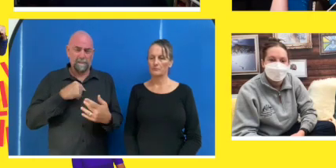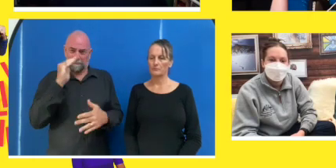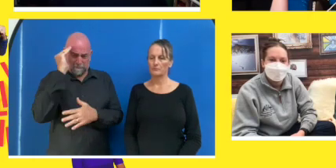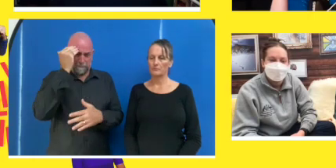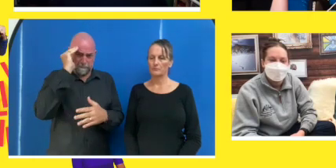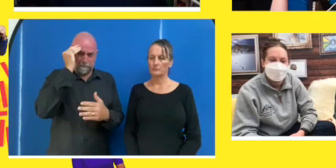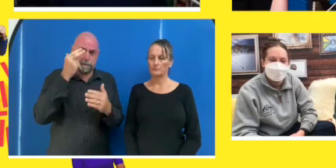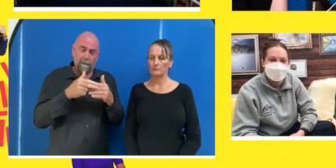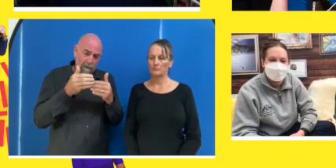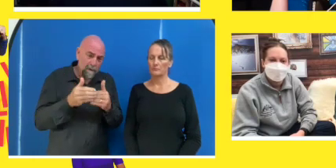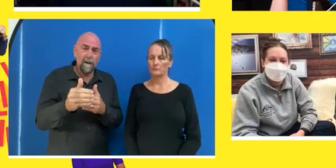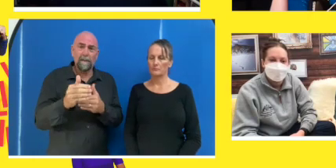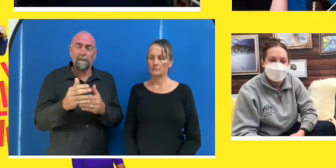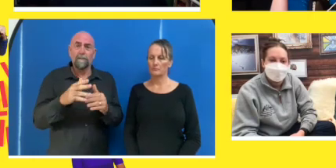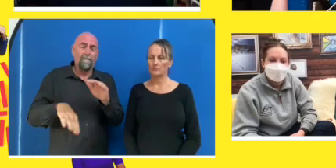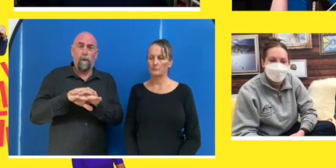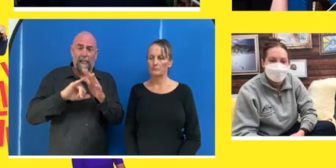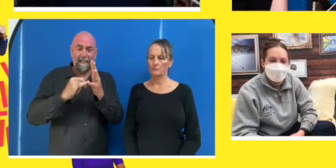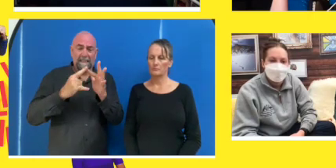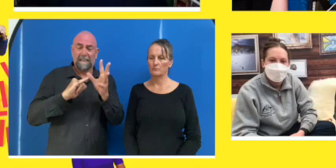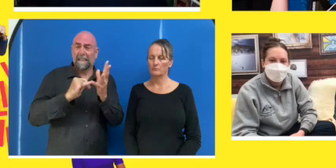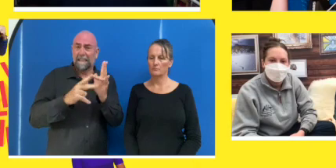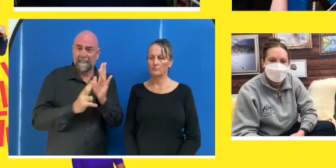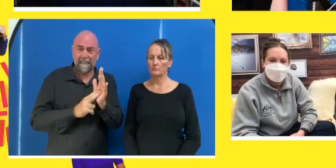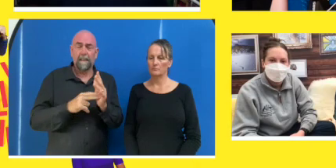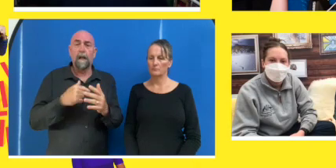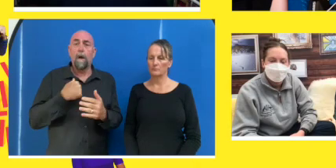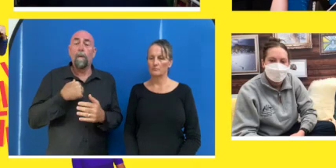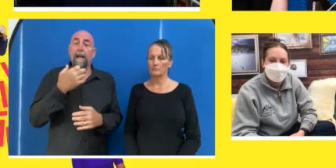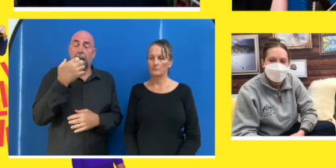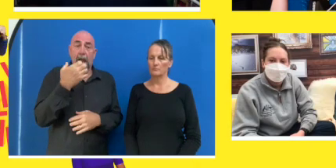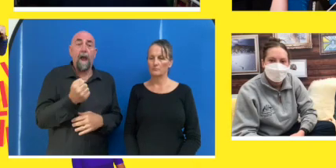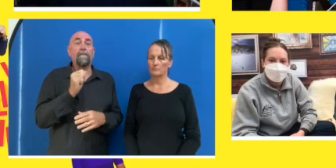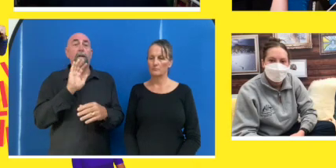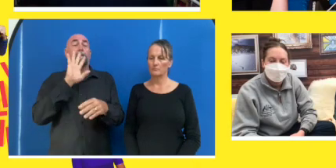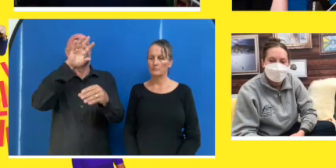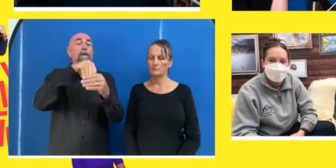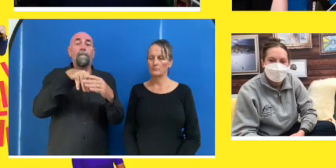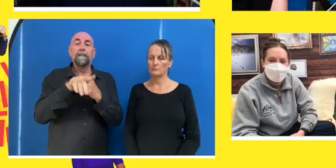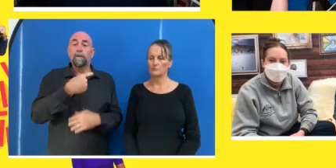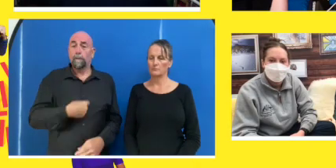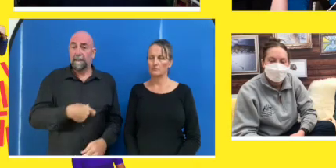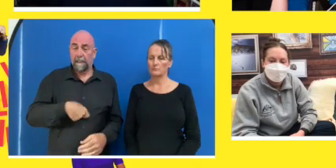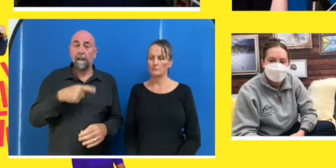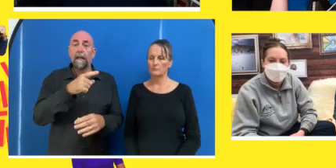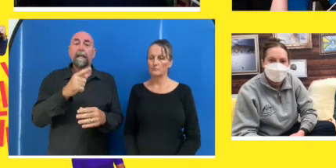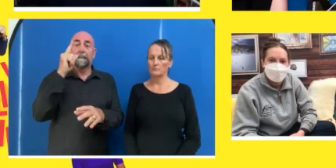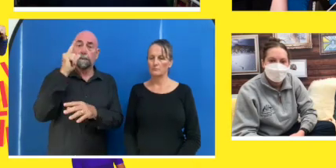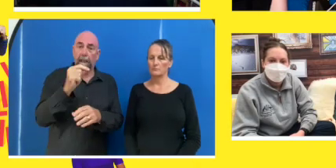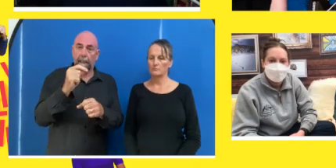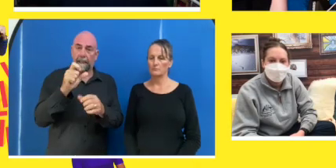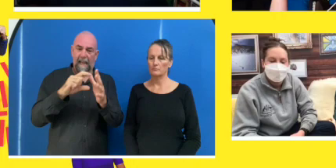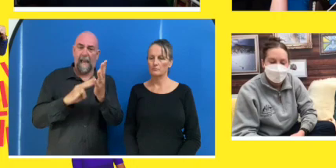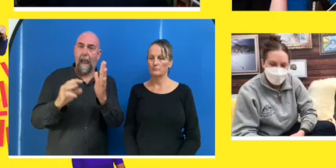quick. We got thrown in the deep end of race training and kind of pushed straight towards a